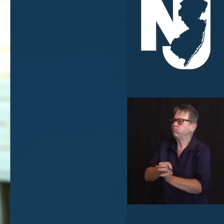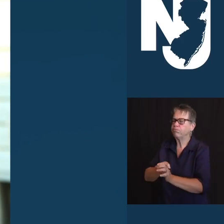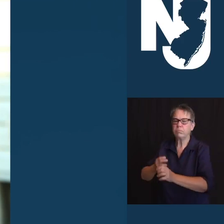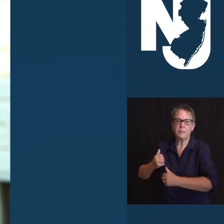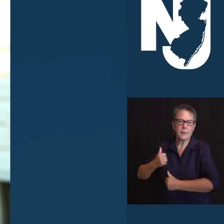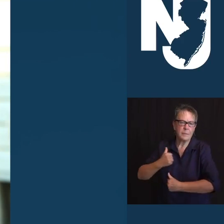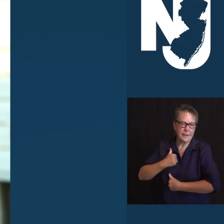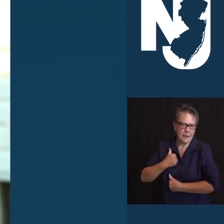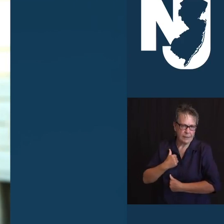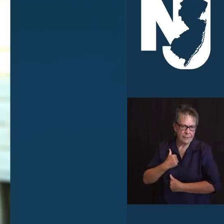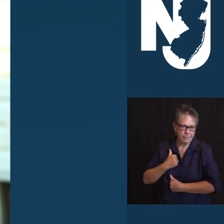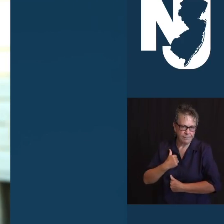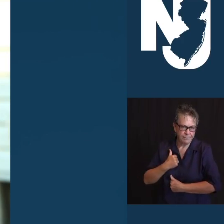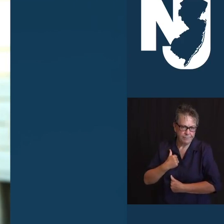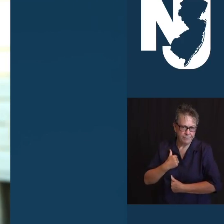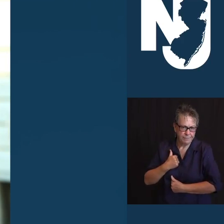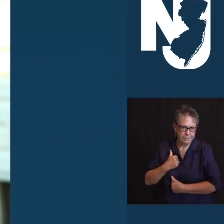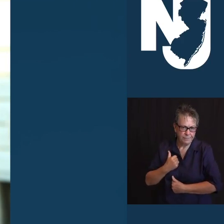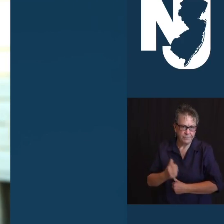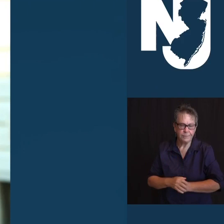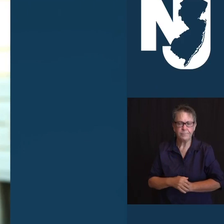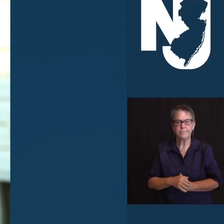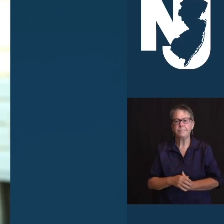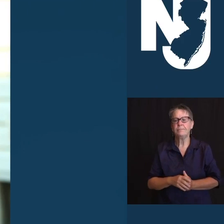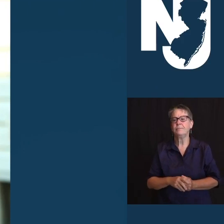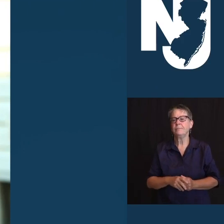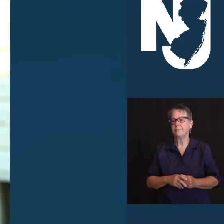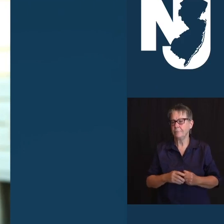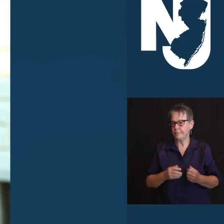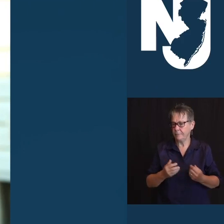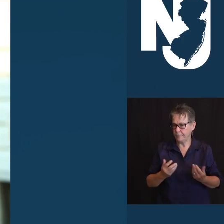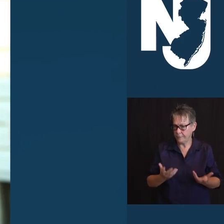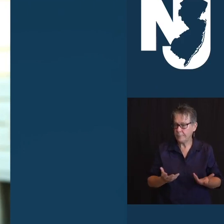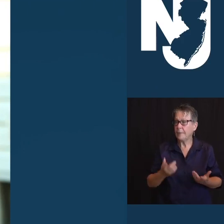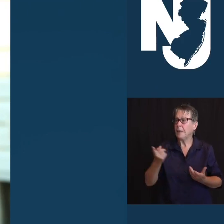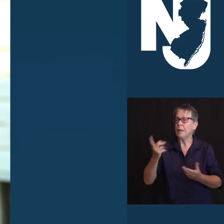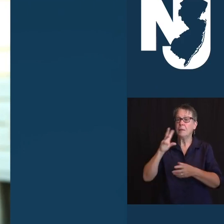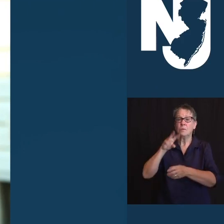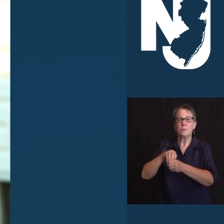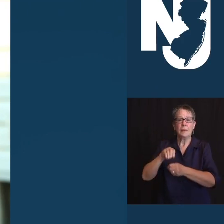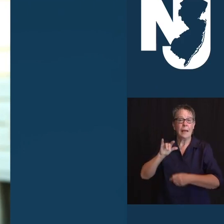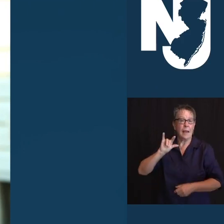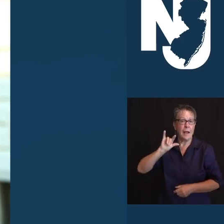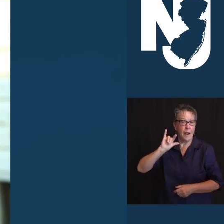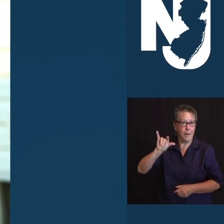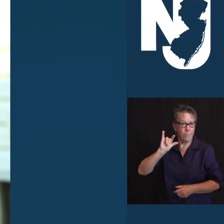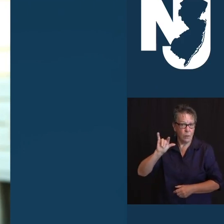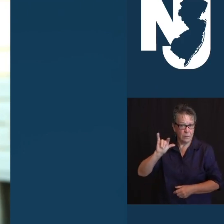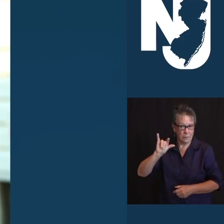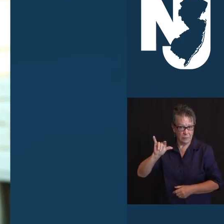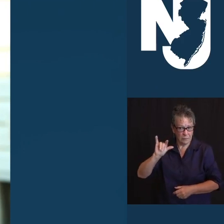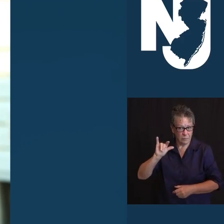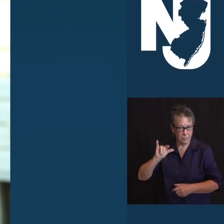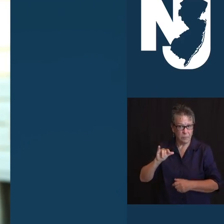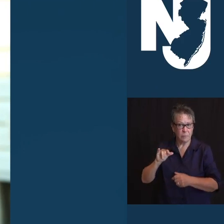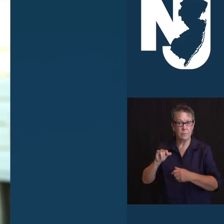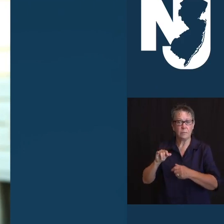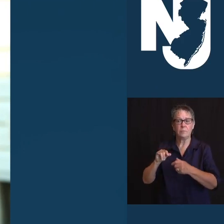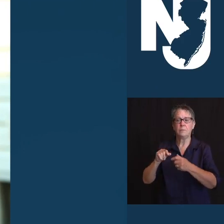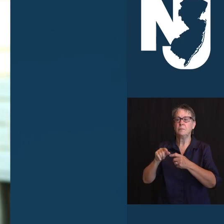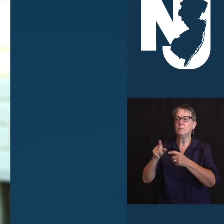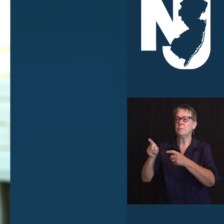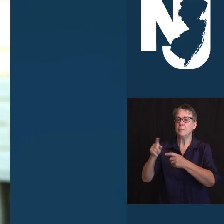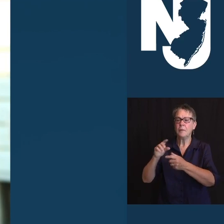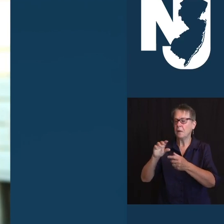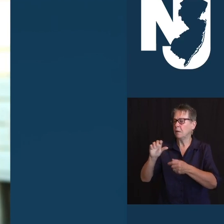The Baltimore Orioles. In the Air Force, Bob was a member of the Strategic Air Command at Yokota Air Base in